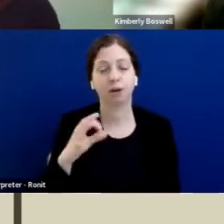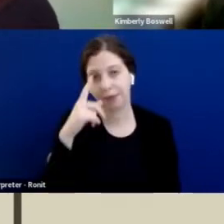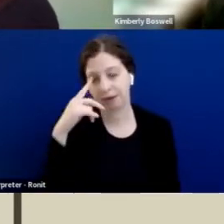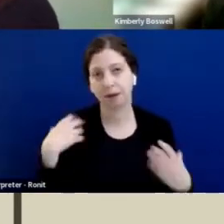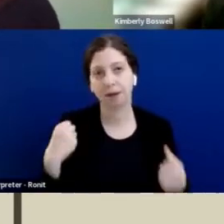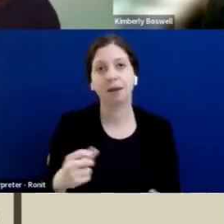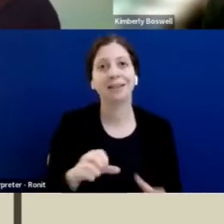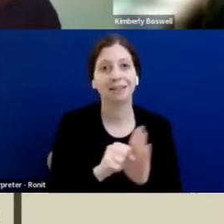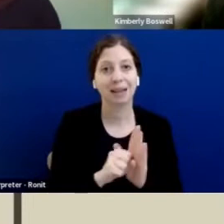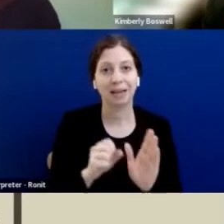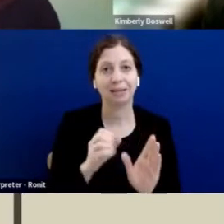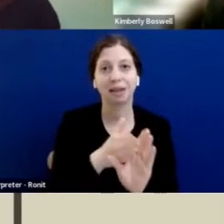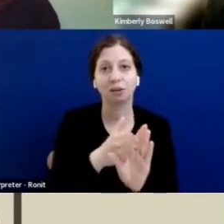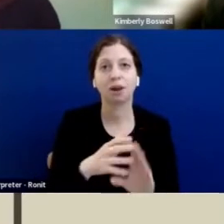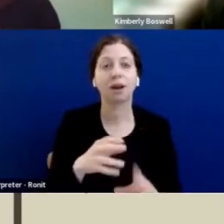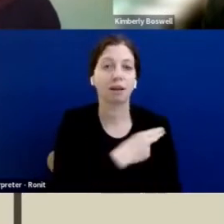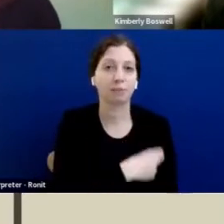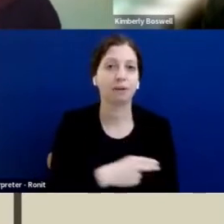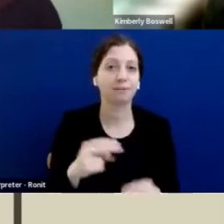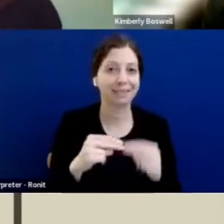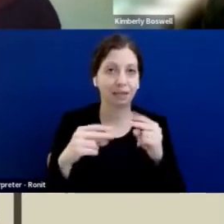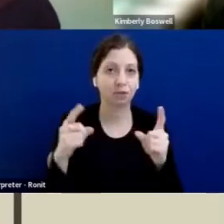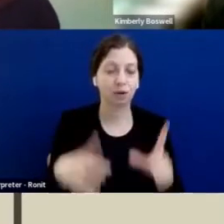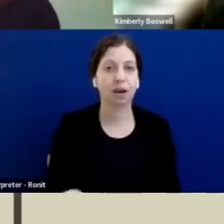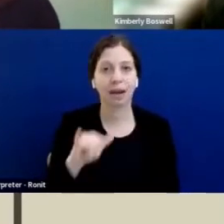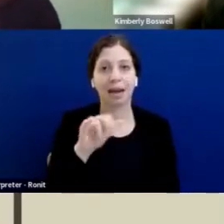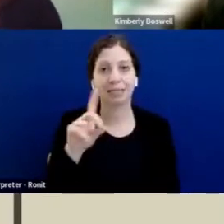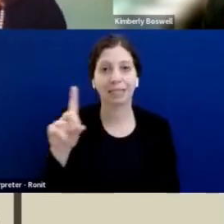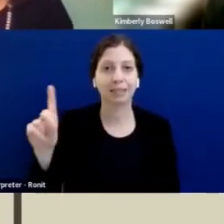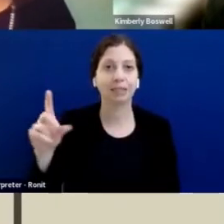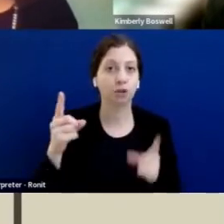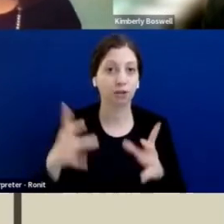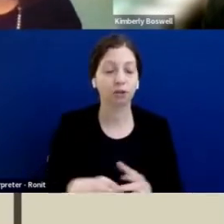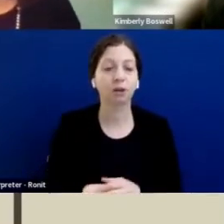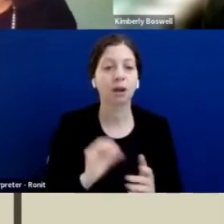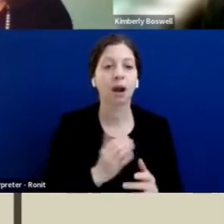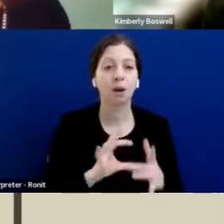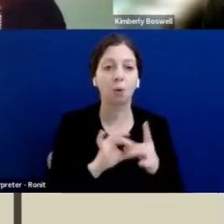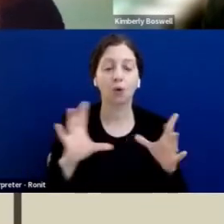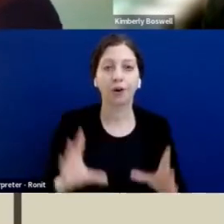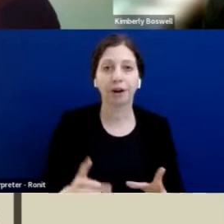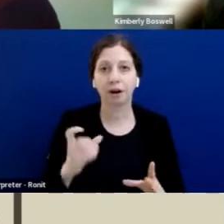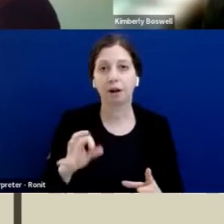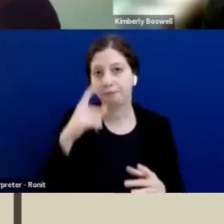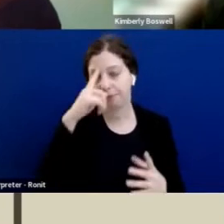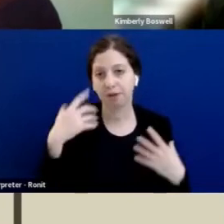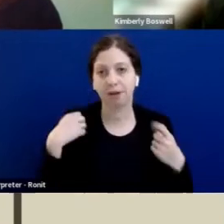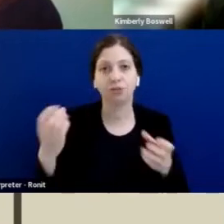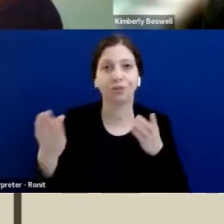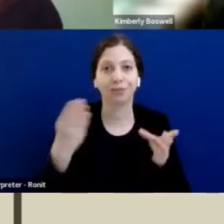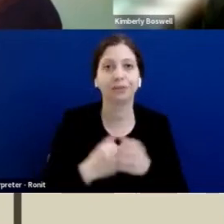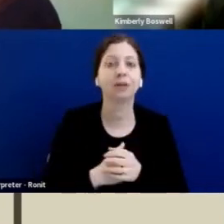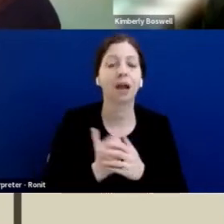Psychiatric Hospital Facility Director, our IDDD Director, our Coordinator of Mental Health Services,